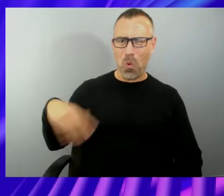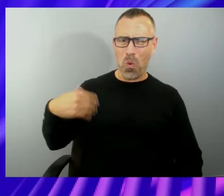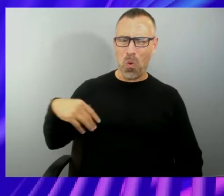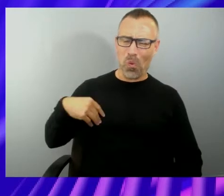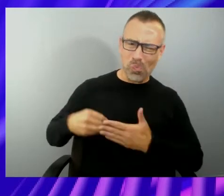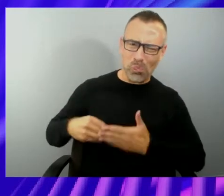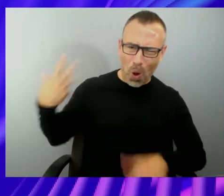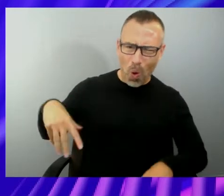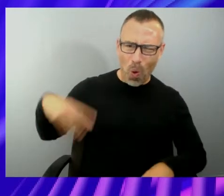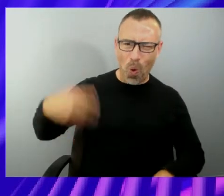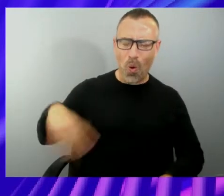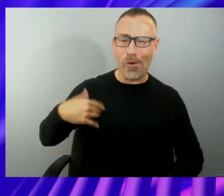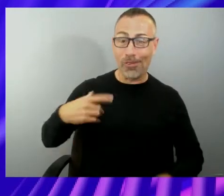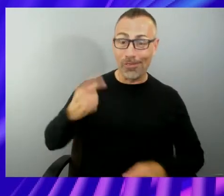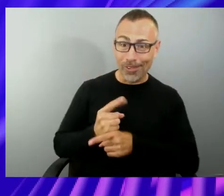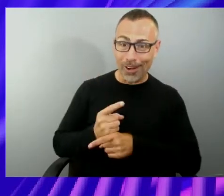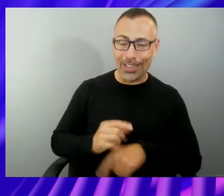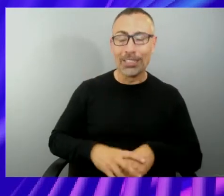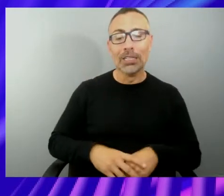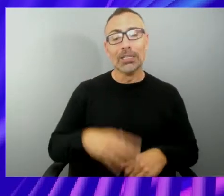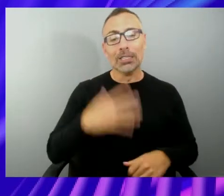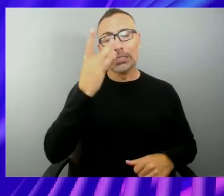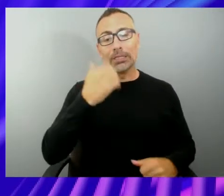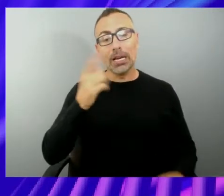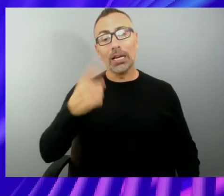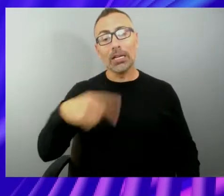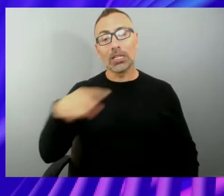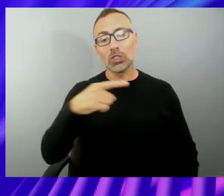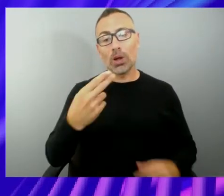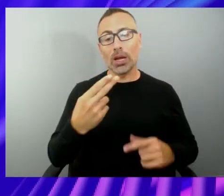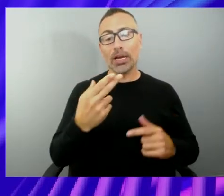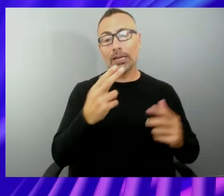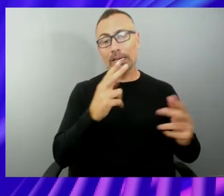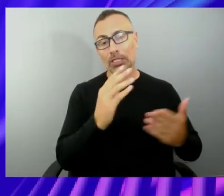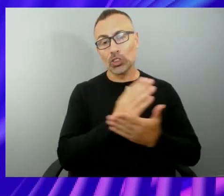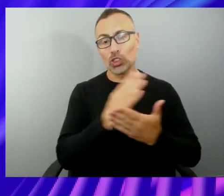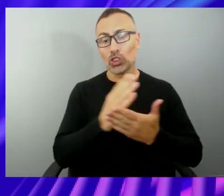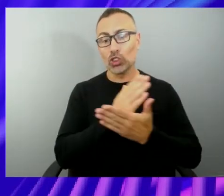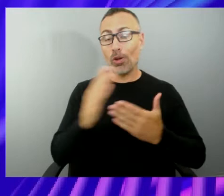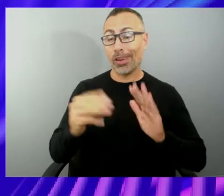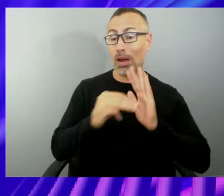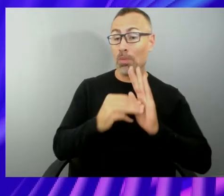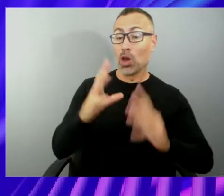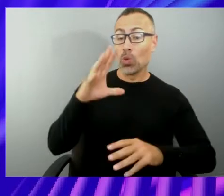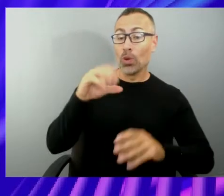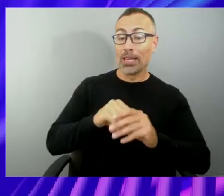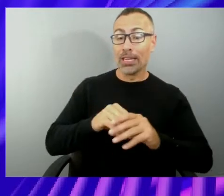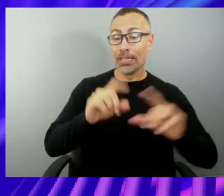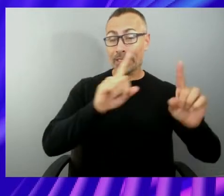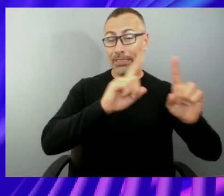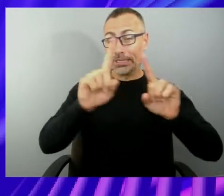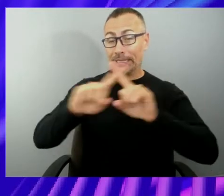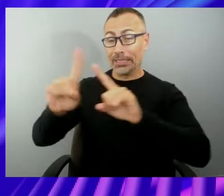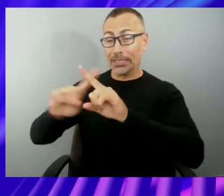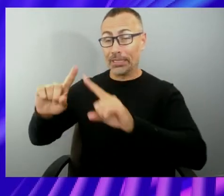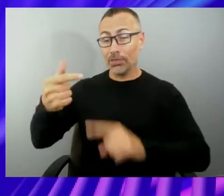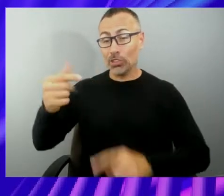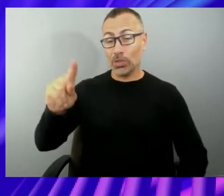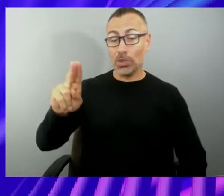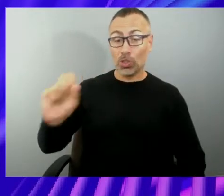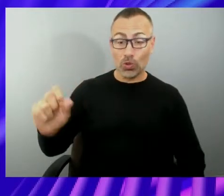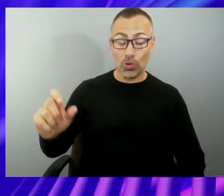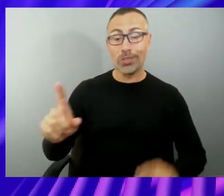that's where, sharding our model into different GPUs or the different nodes